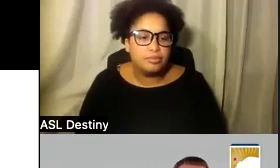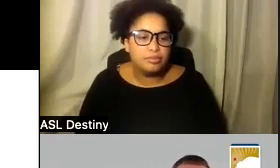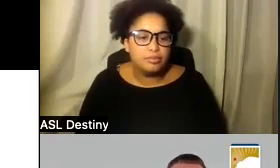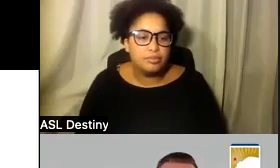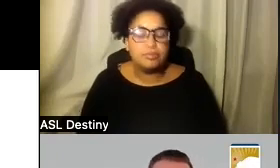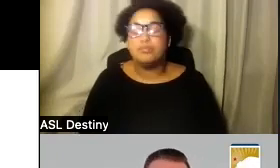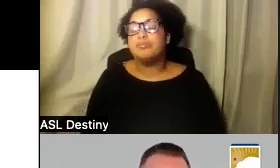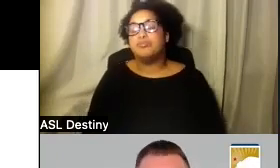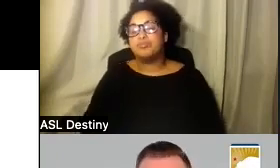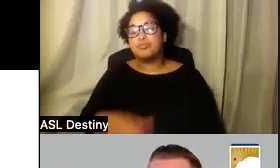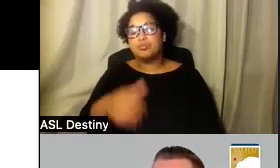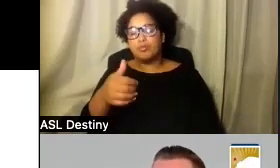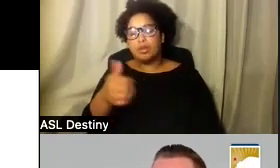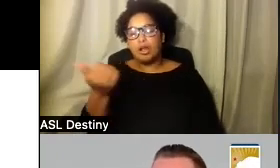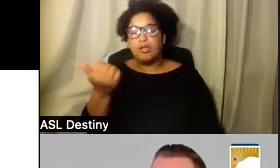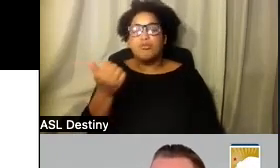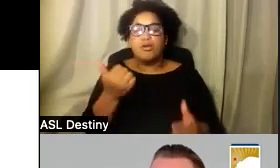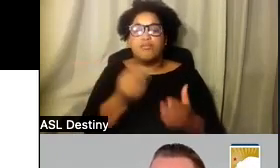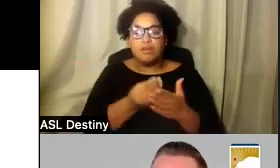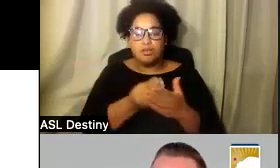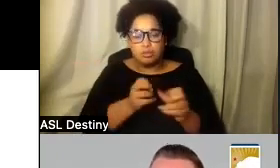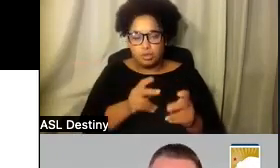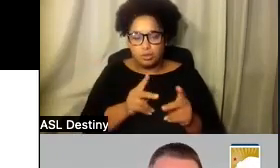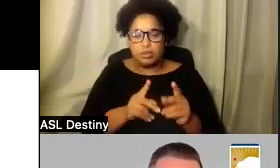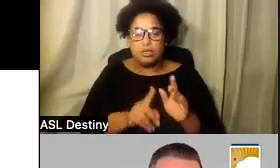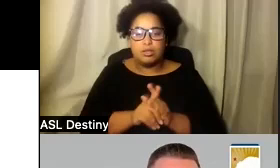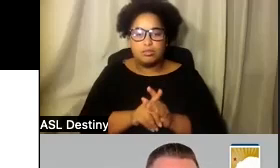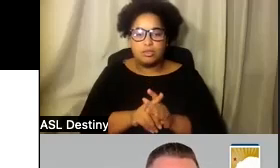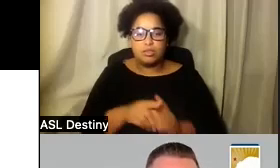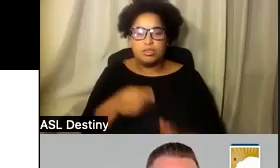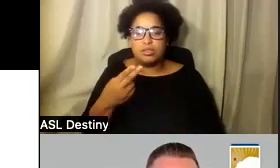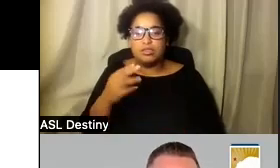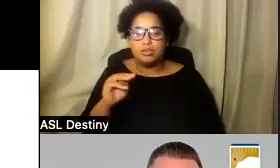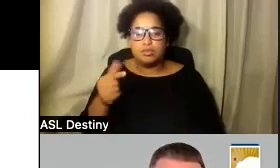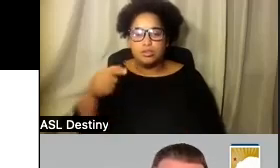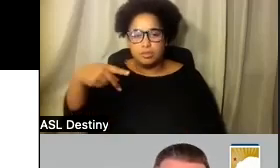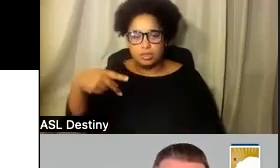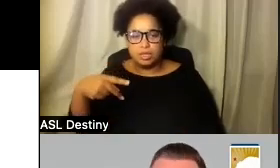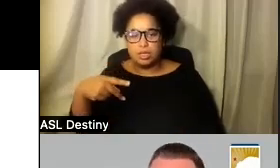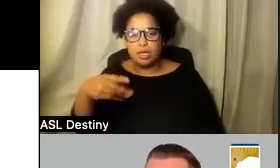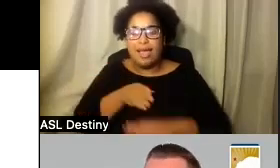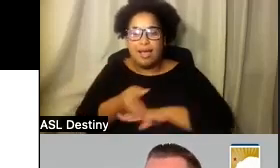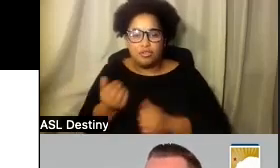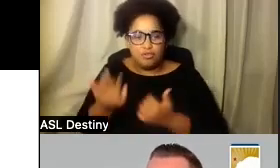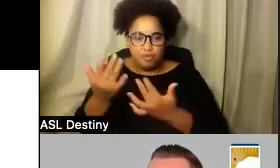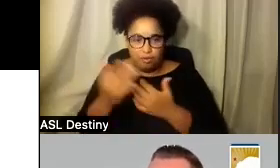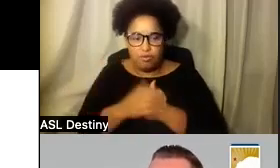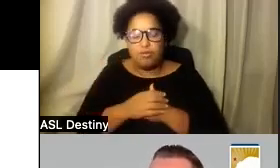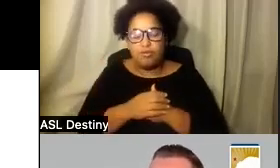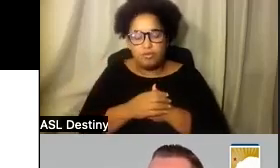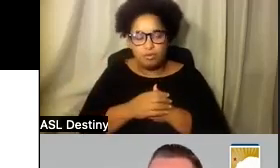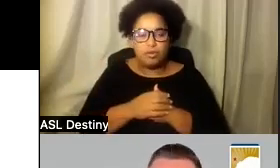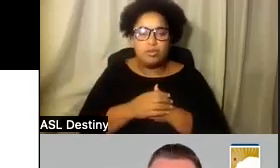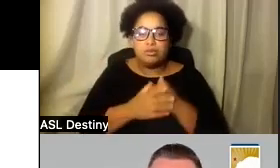An additional funding opportunity that comes up is Hazard Mitigation Grant Program post-fire mitigation. And